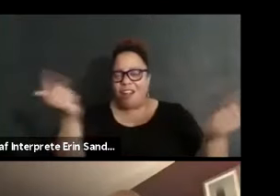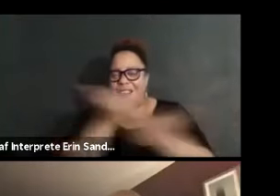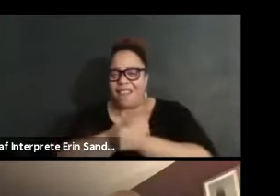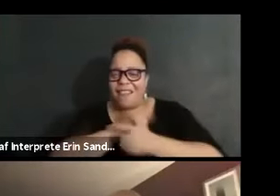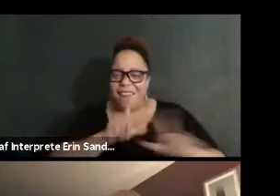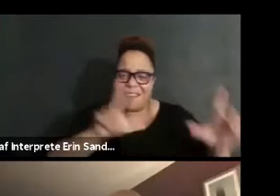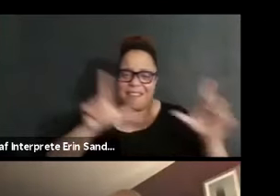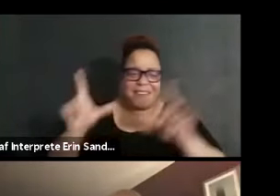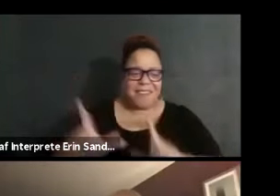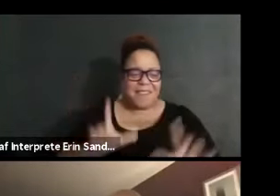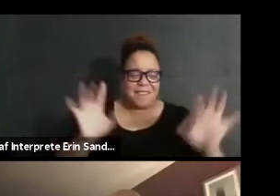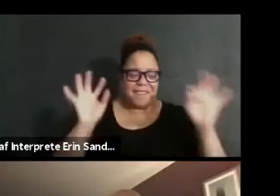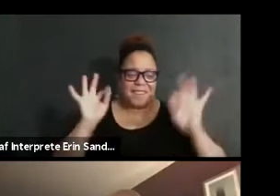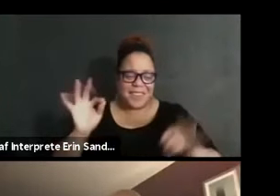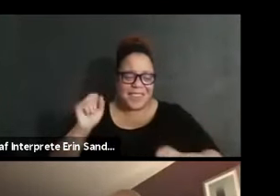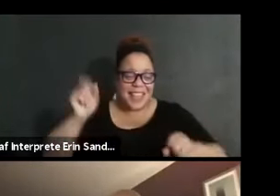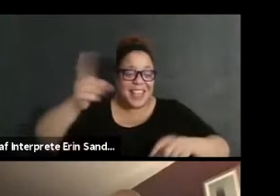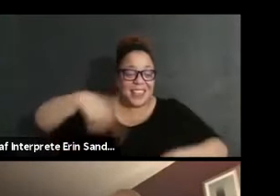that's all what?